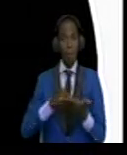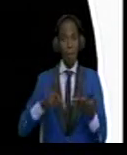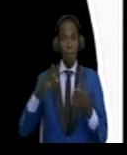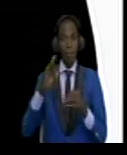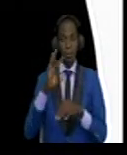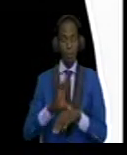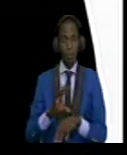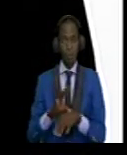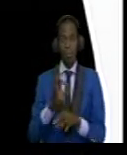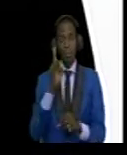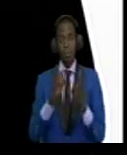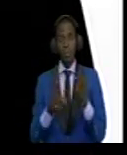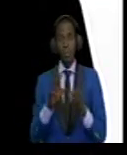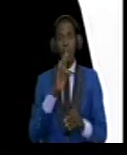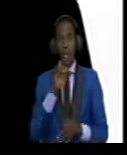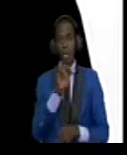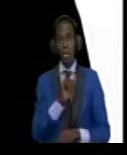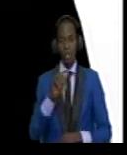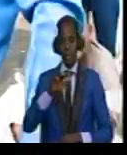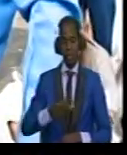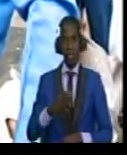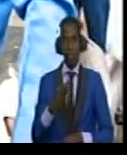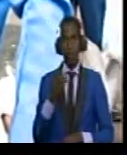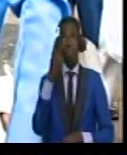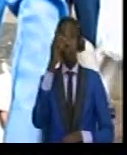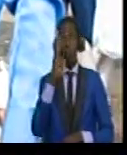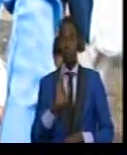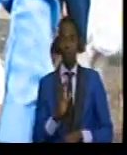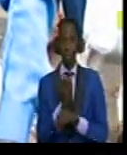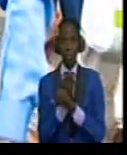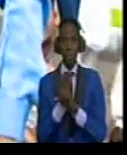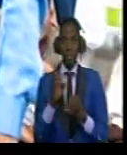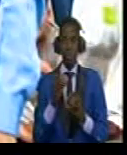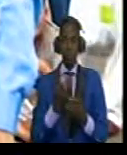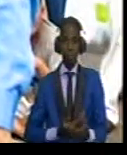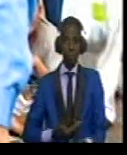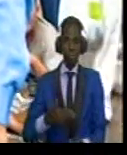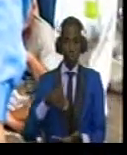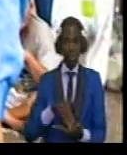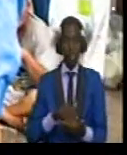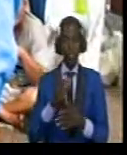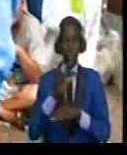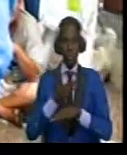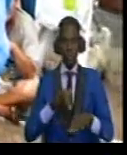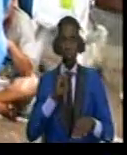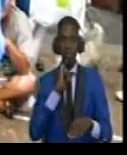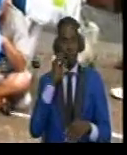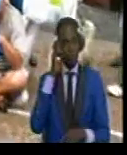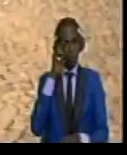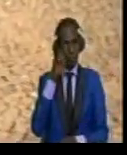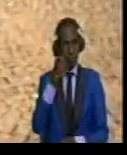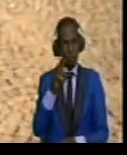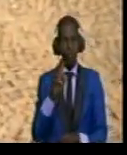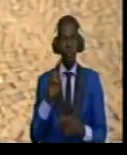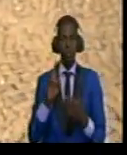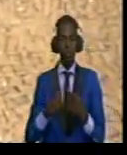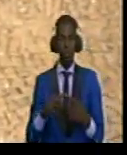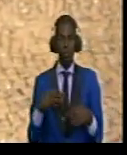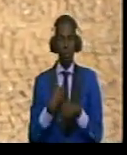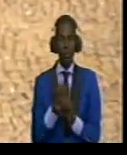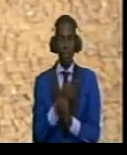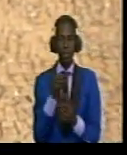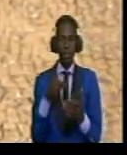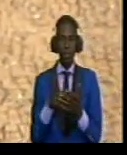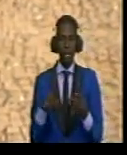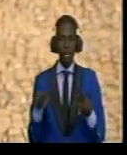if you are a child of God, if you are born again, you are saved. The calling is coming to you. And it says to make this the priority of